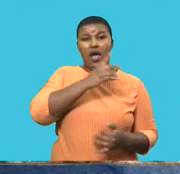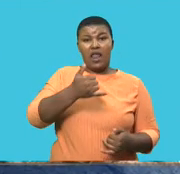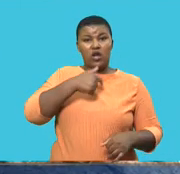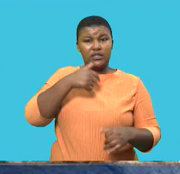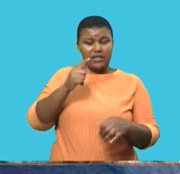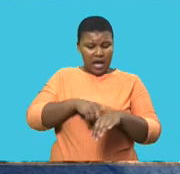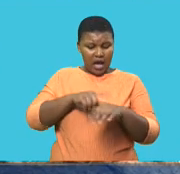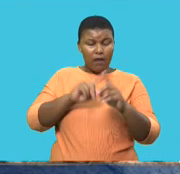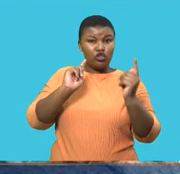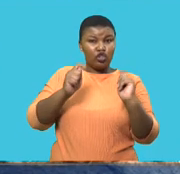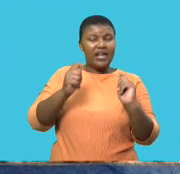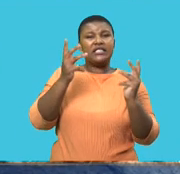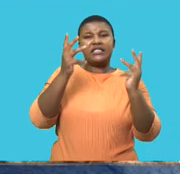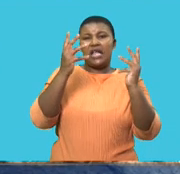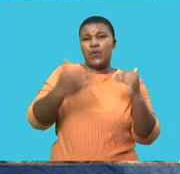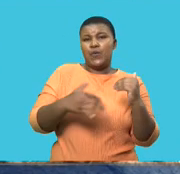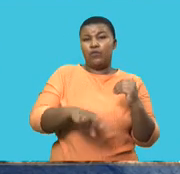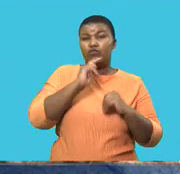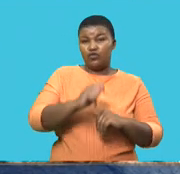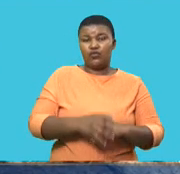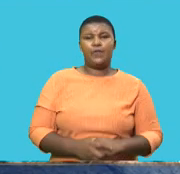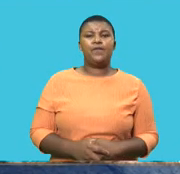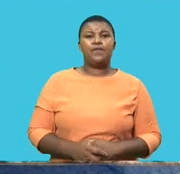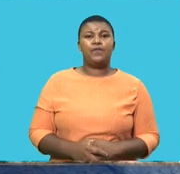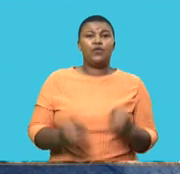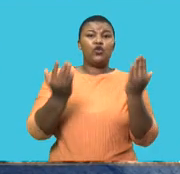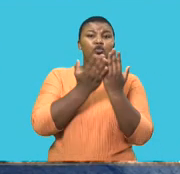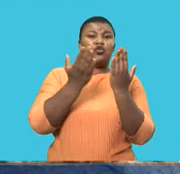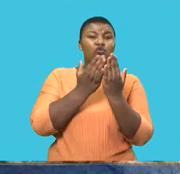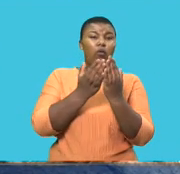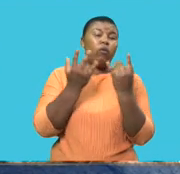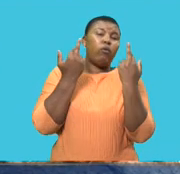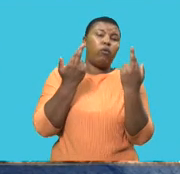in their academic careers. The school wishes their matriculants all the